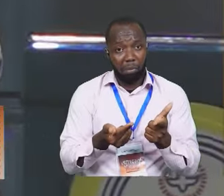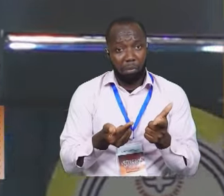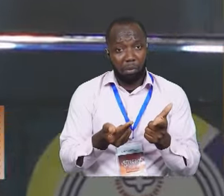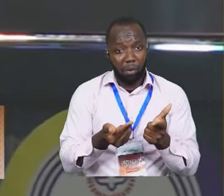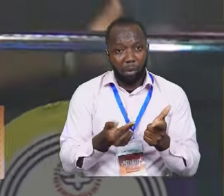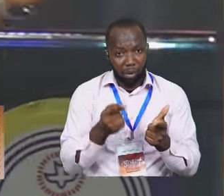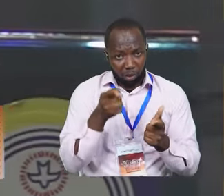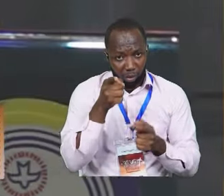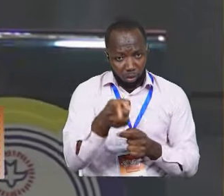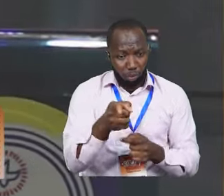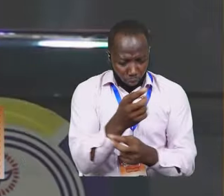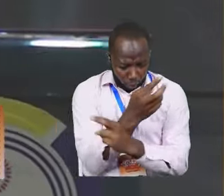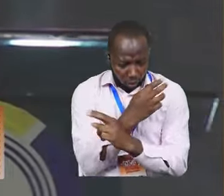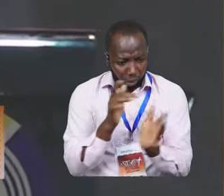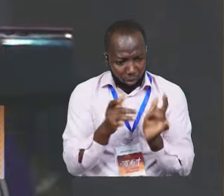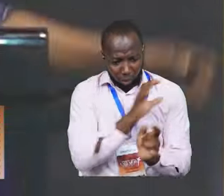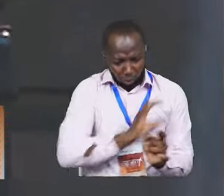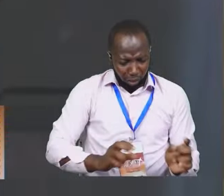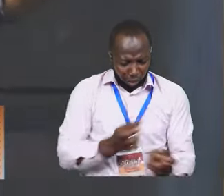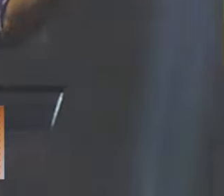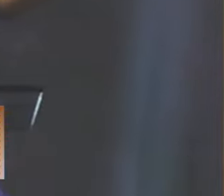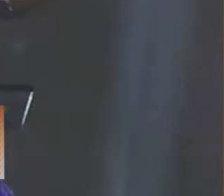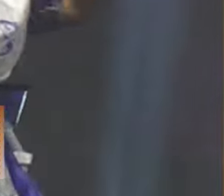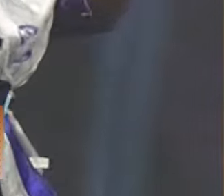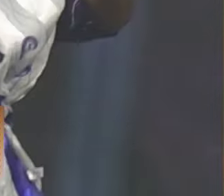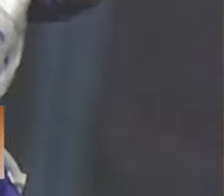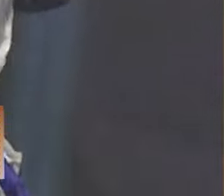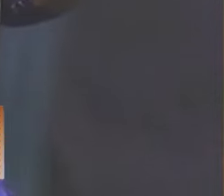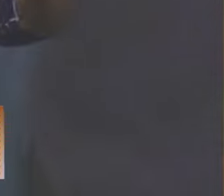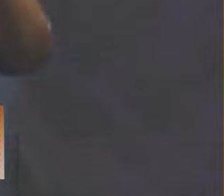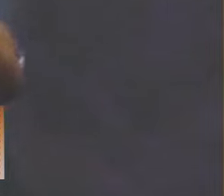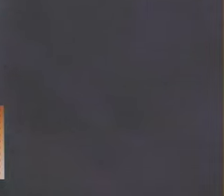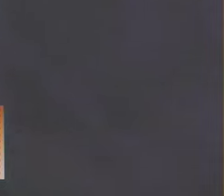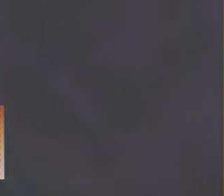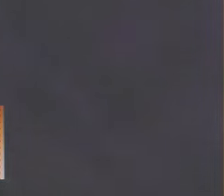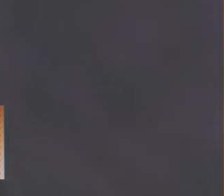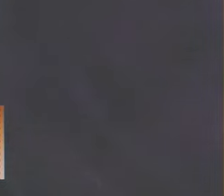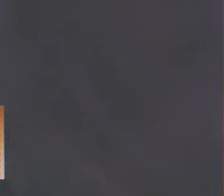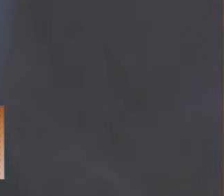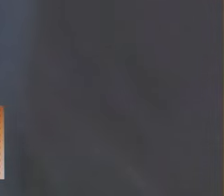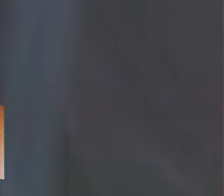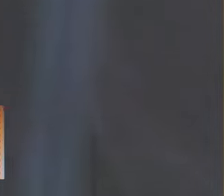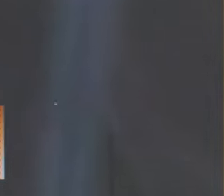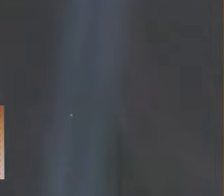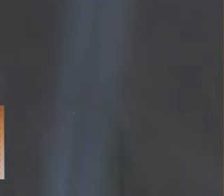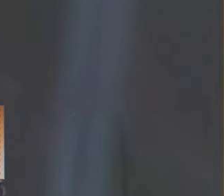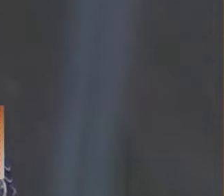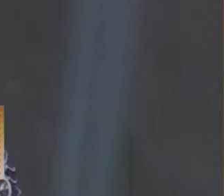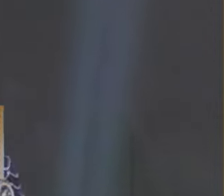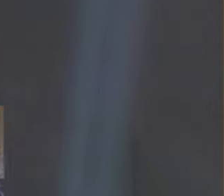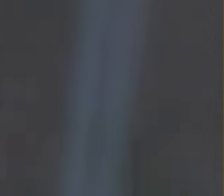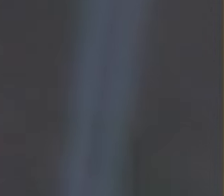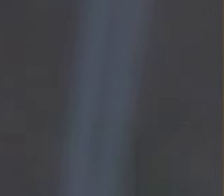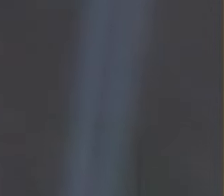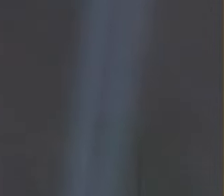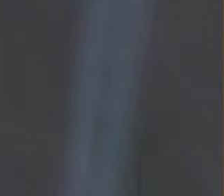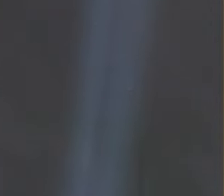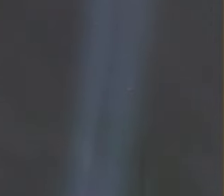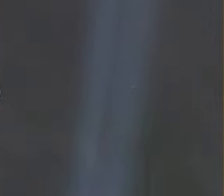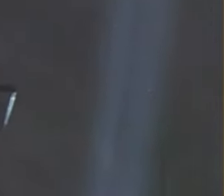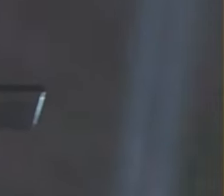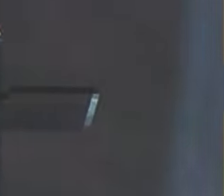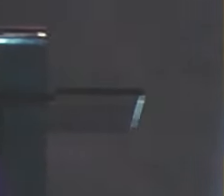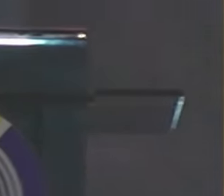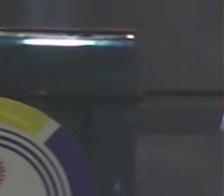of life. He is ready for you. That He will have mercy on you. Just like He's